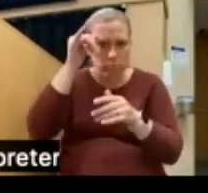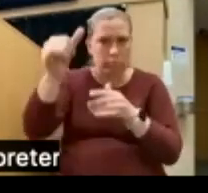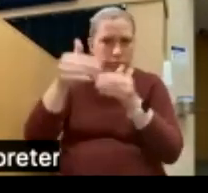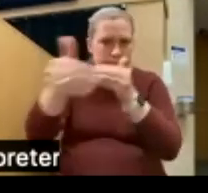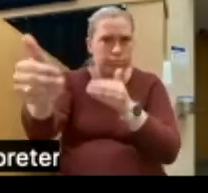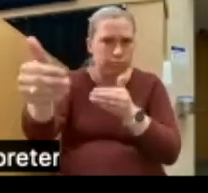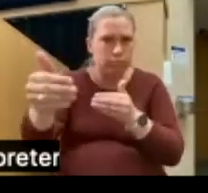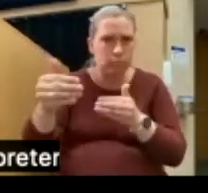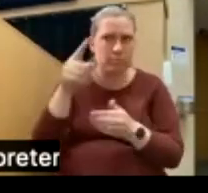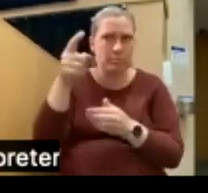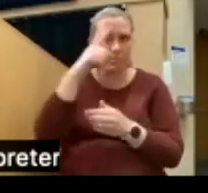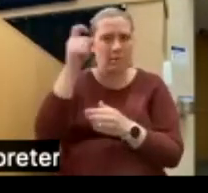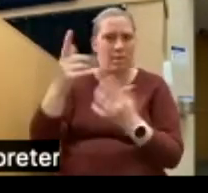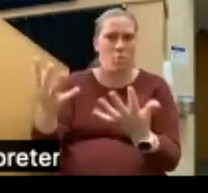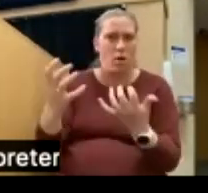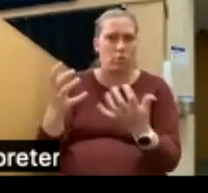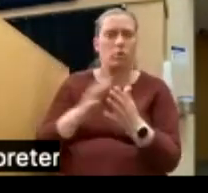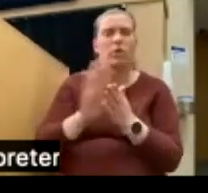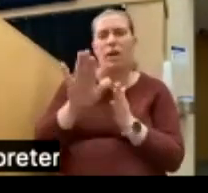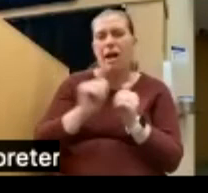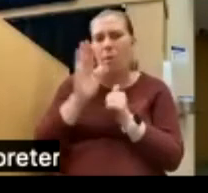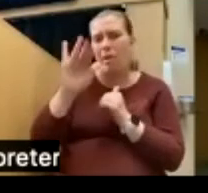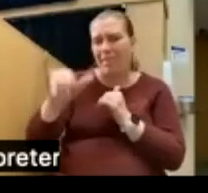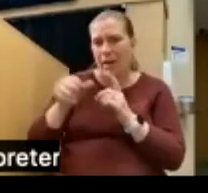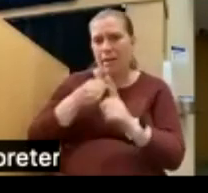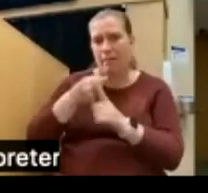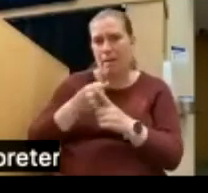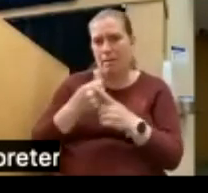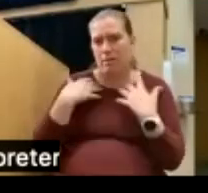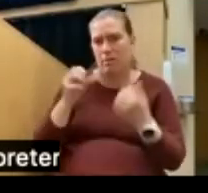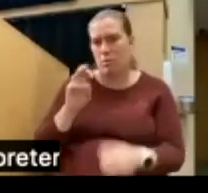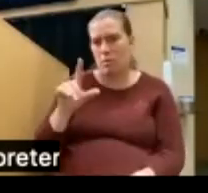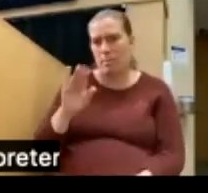about how you think that will affect well-being?